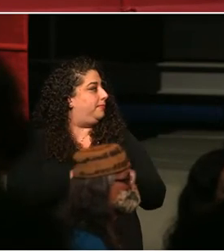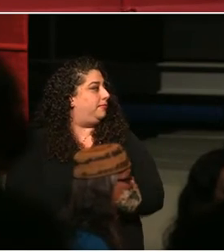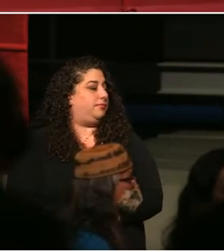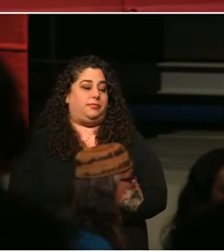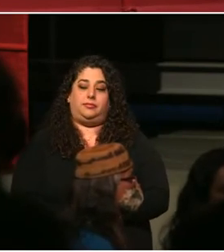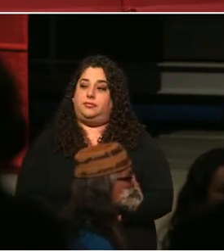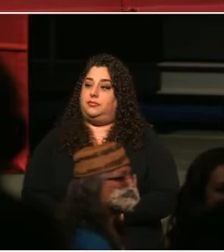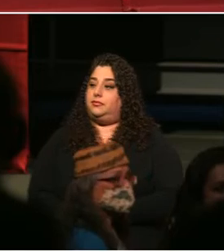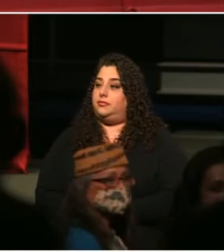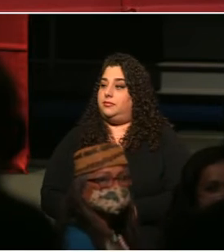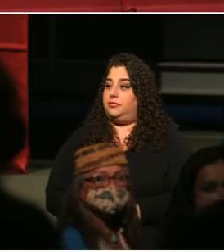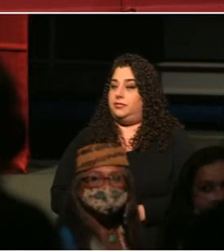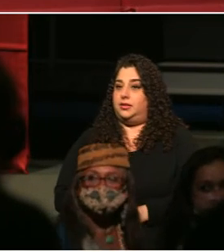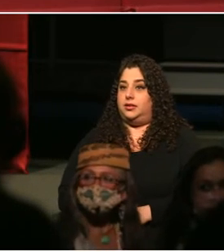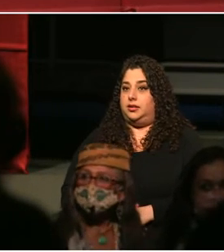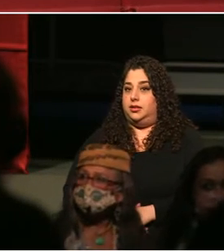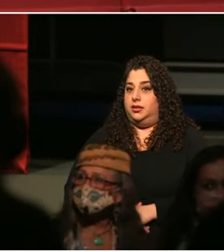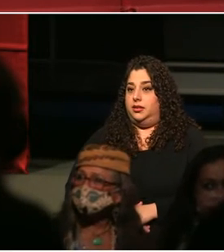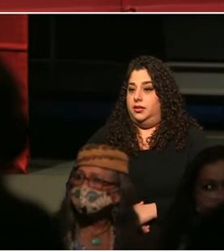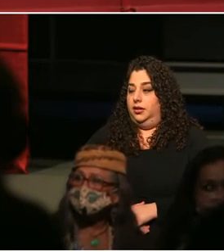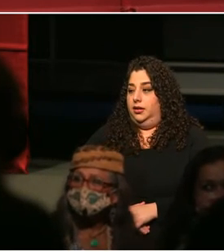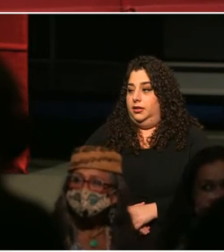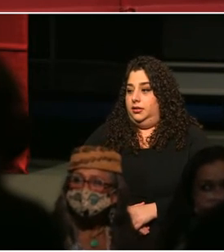Look at our people.